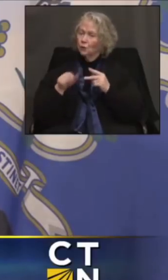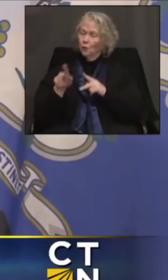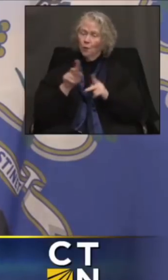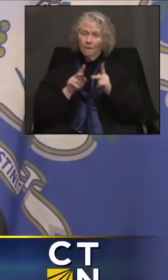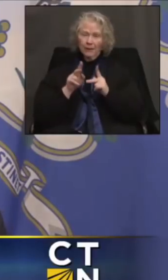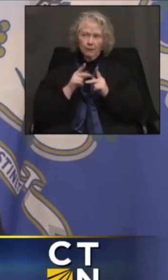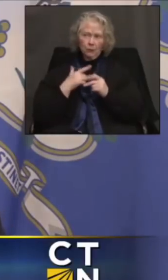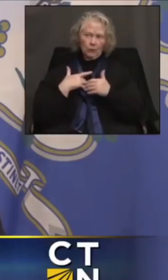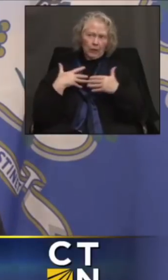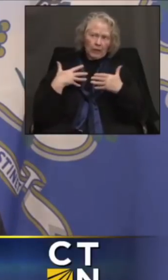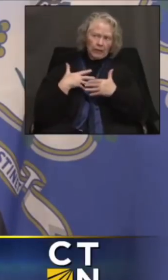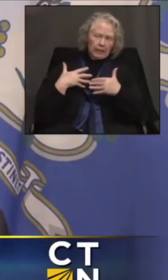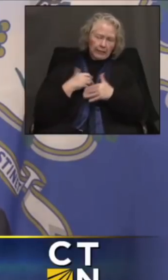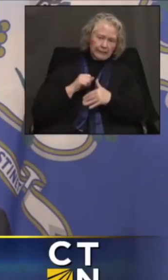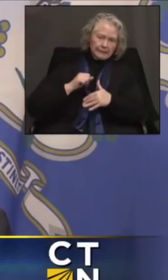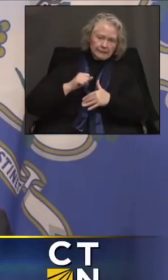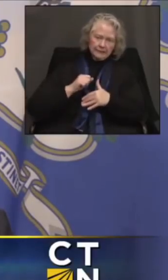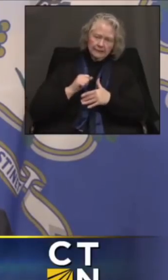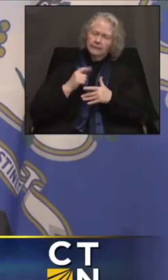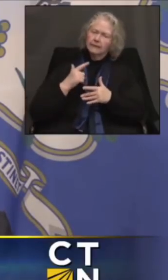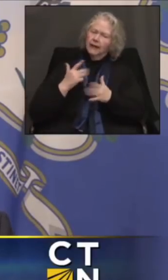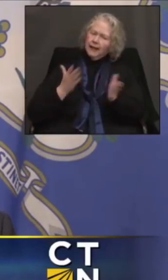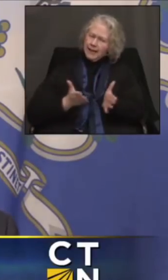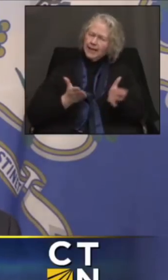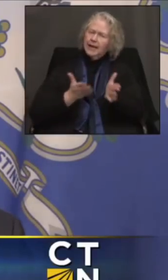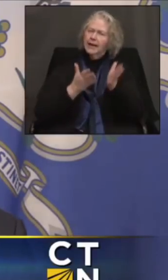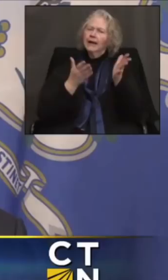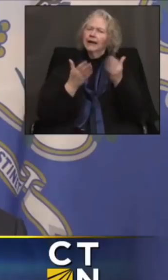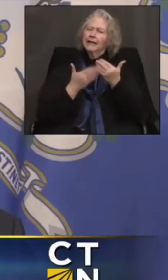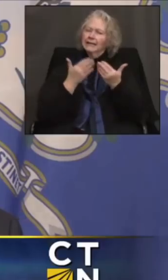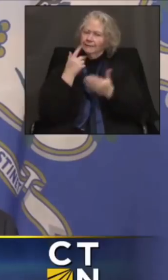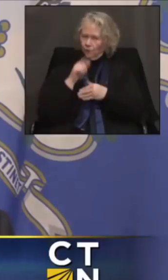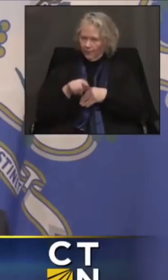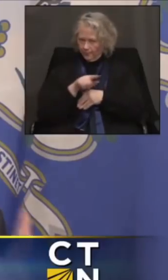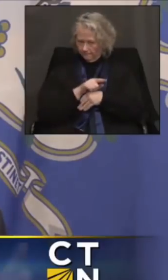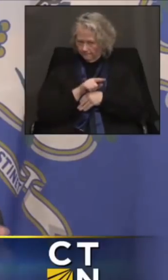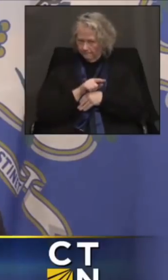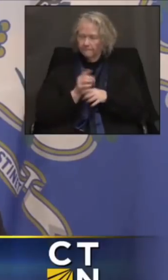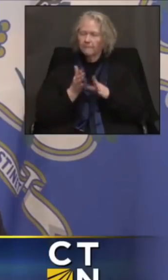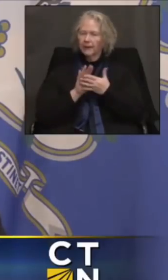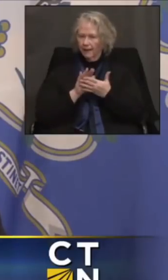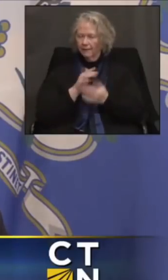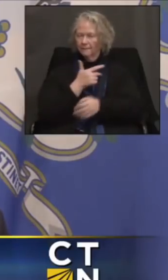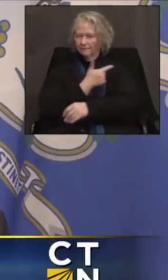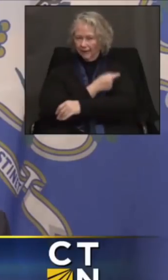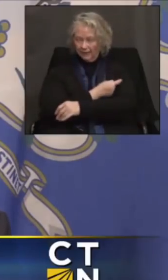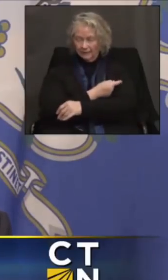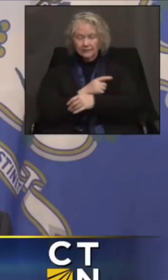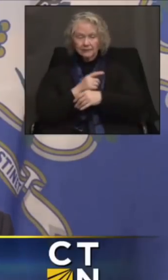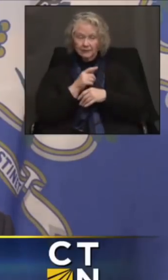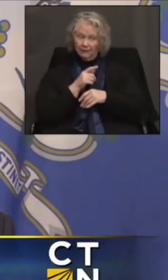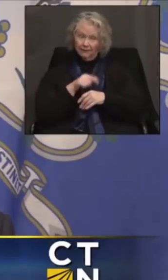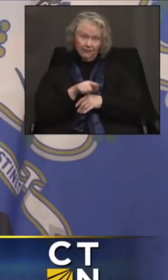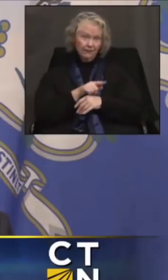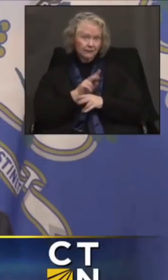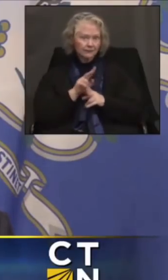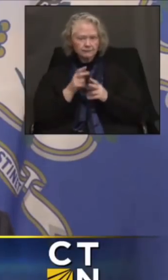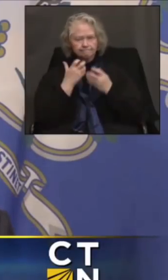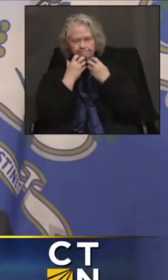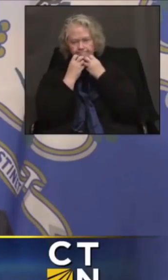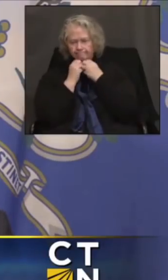reluctant to get vaccinated, make it easier for them to get vaccinated. And these trusted advocates are going to be more and more important as